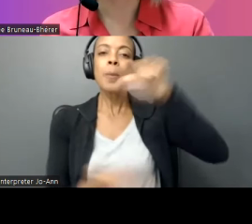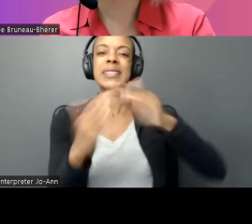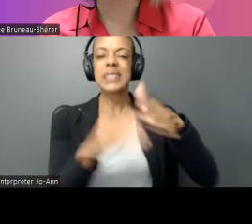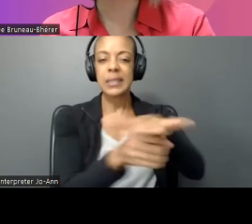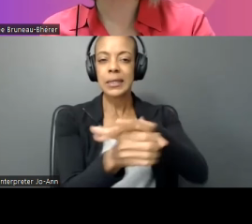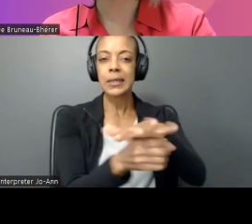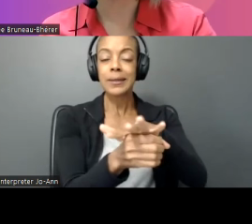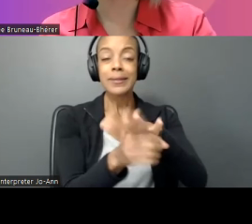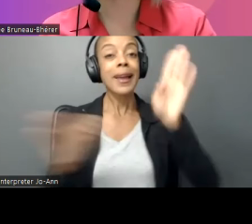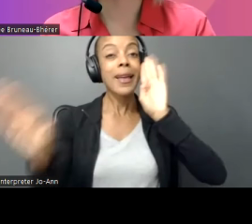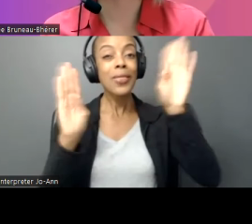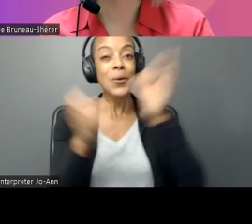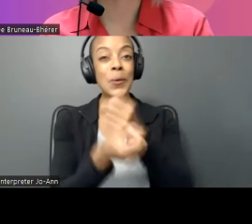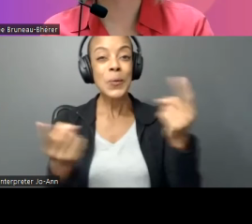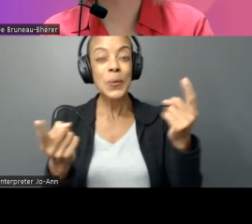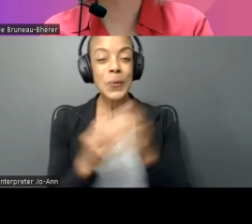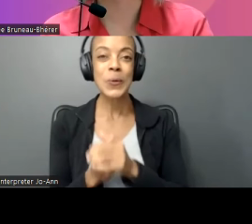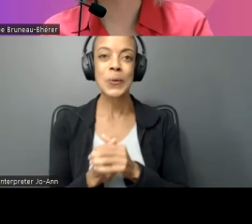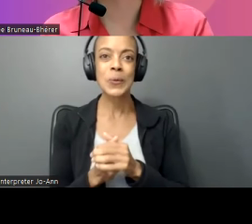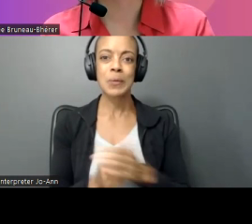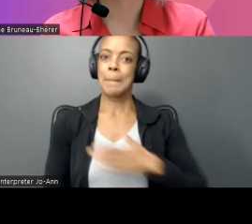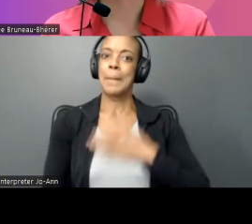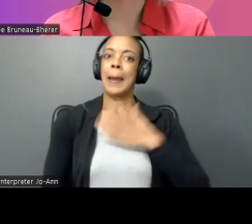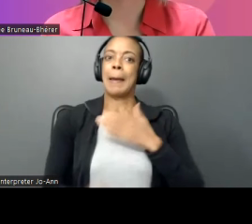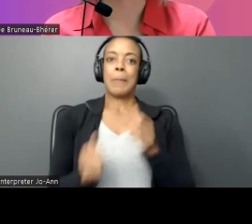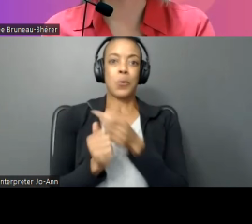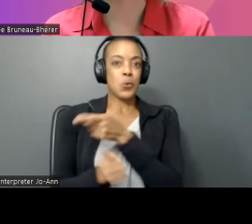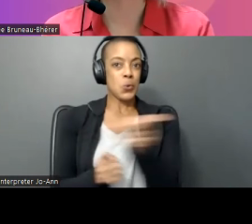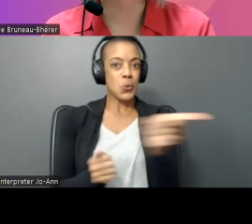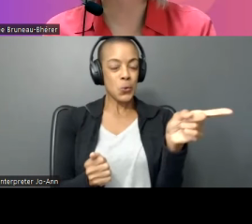you. It's a great pleasure for me to be with you, as